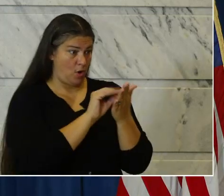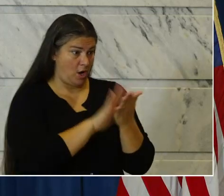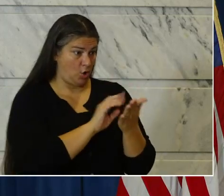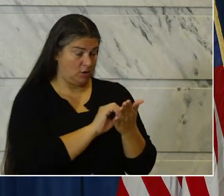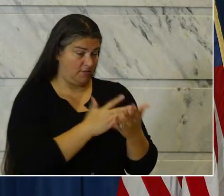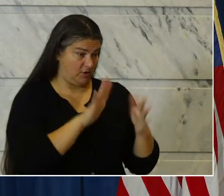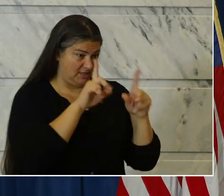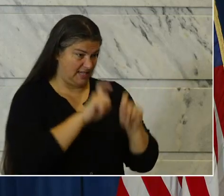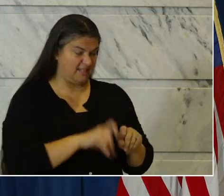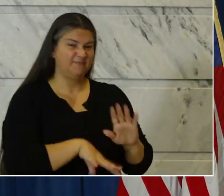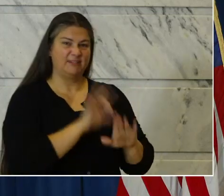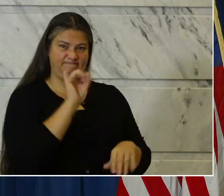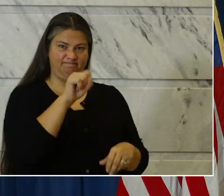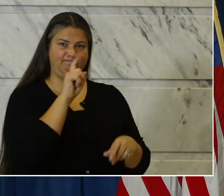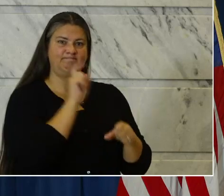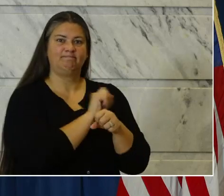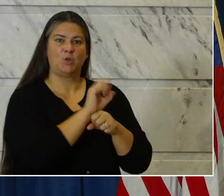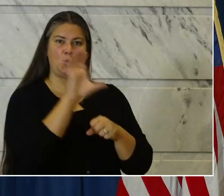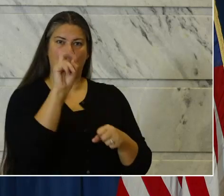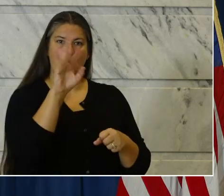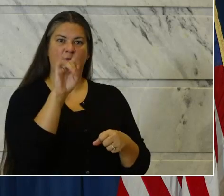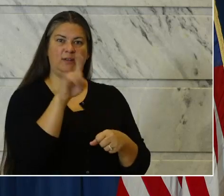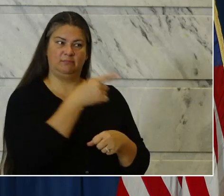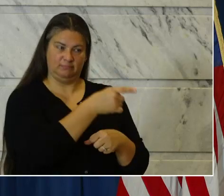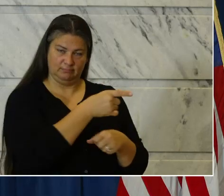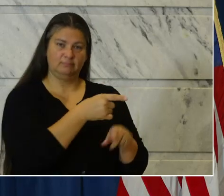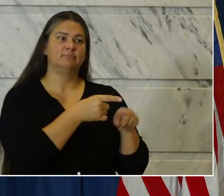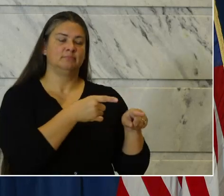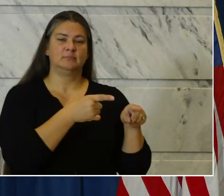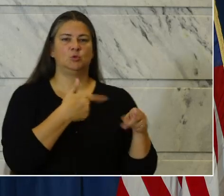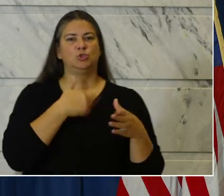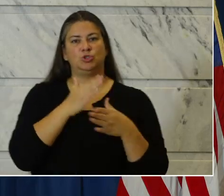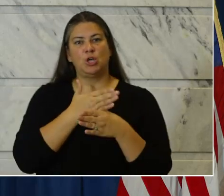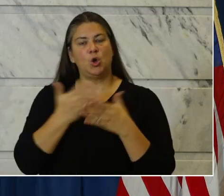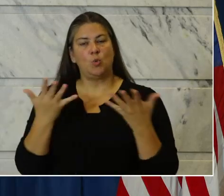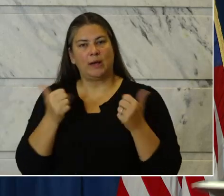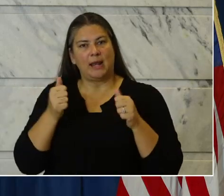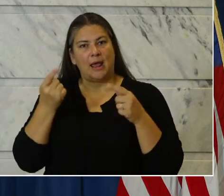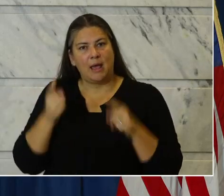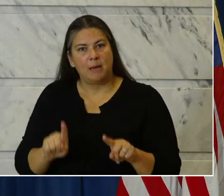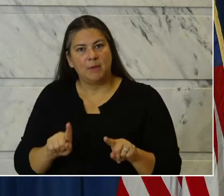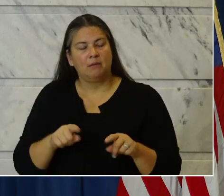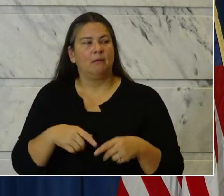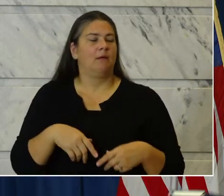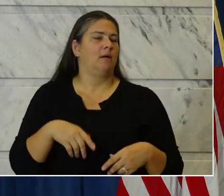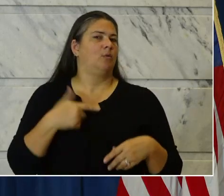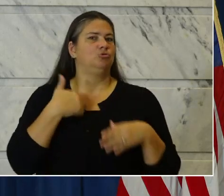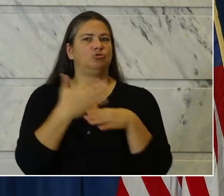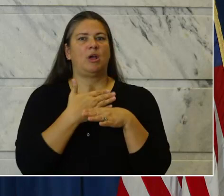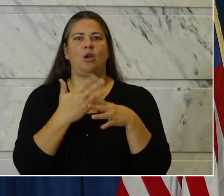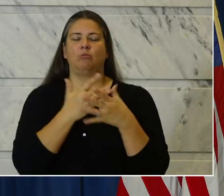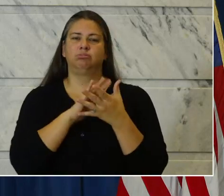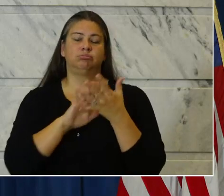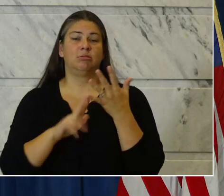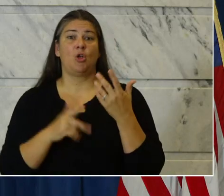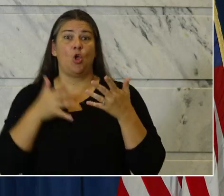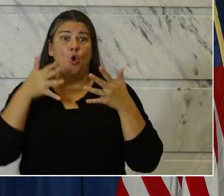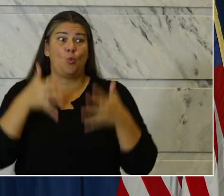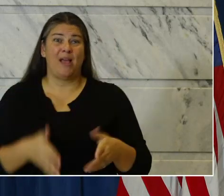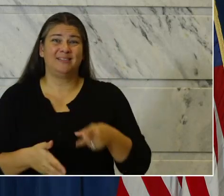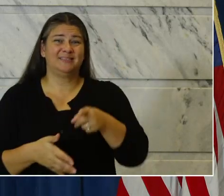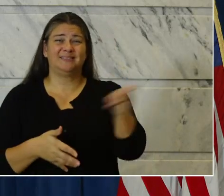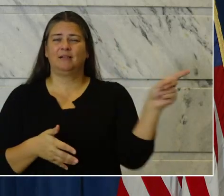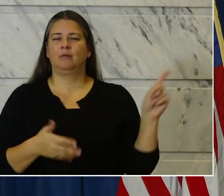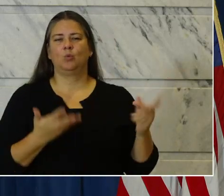was contributory to it. We've shared the implications of the disease, and all the other stuff just starts to become background noise along